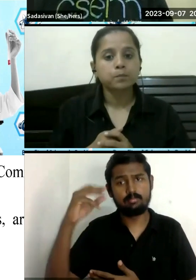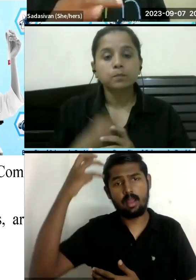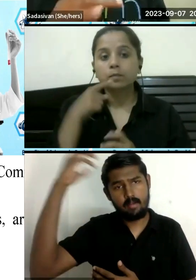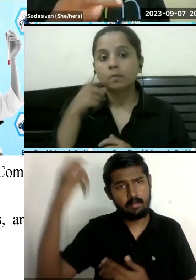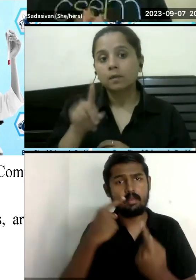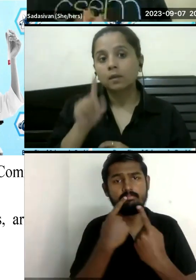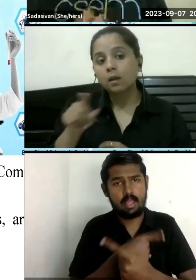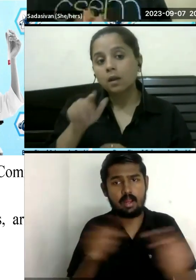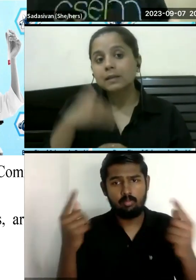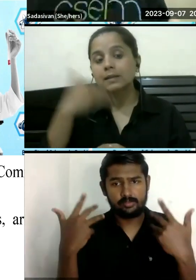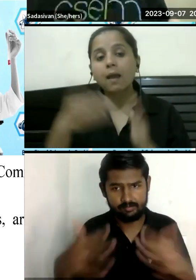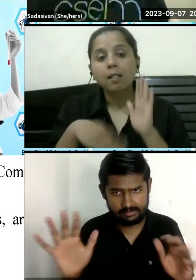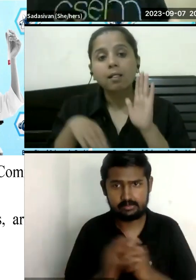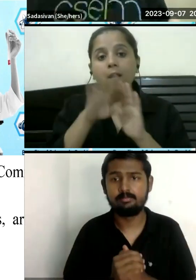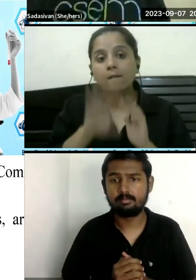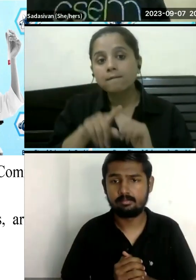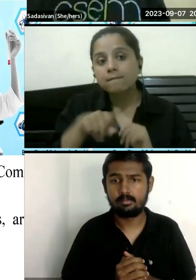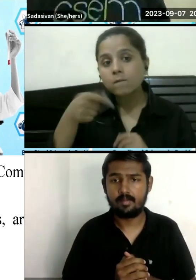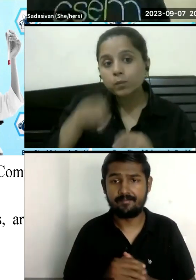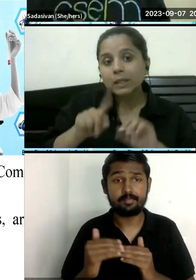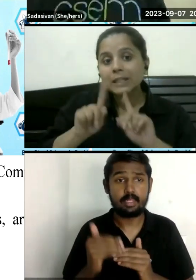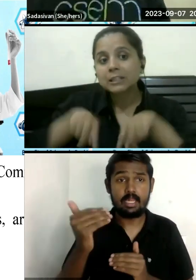level, the Nidan Kendras are also